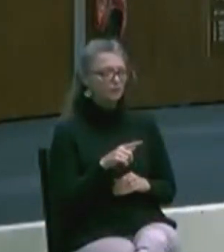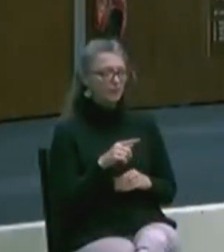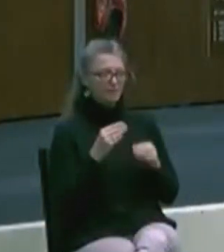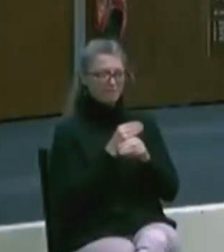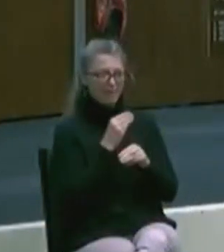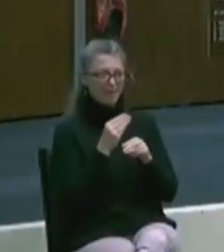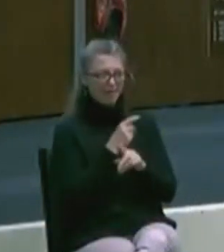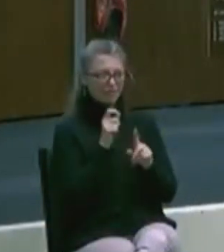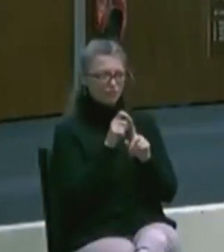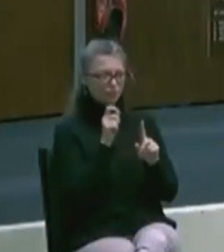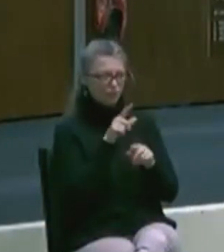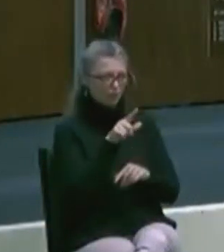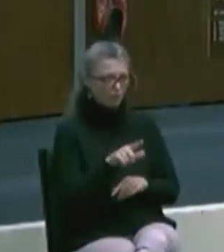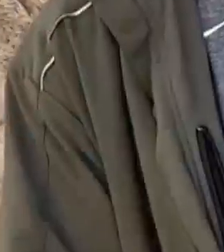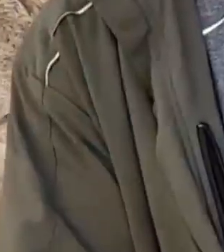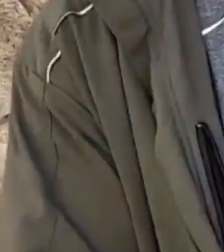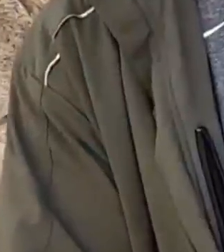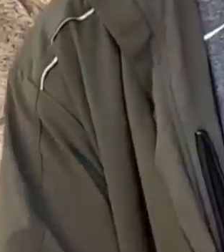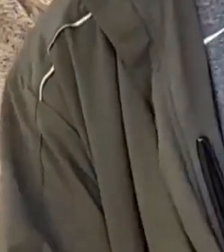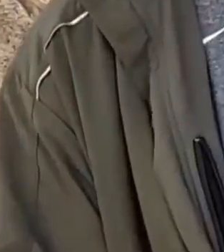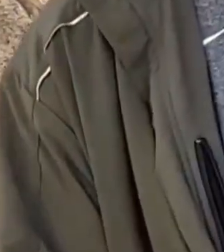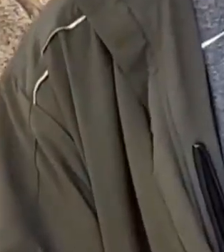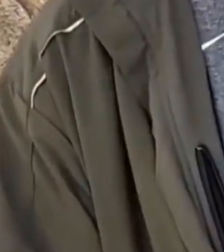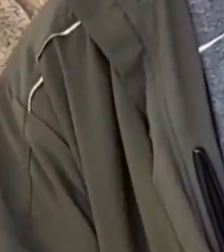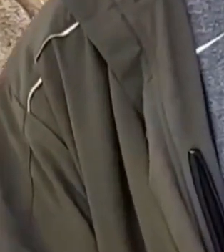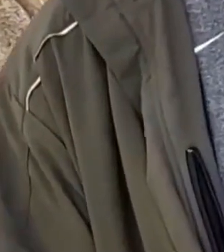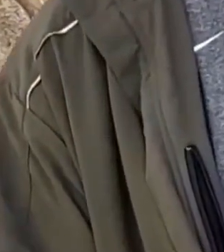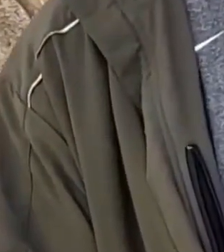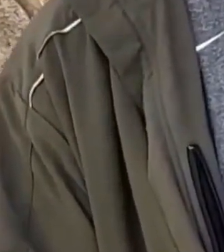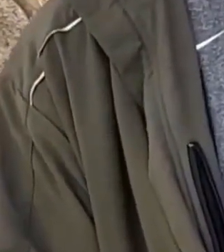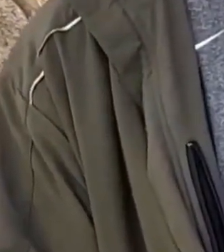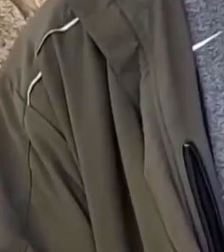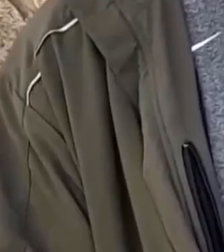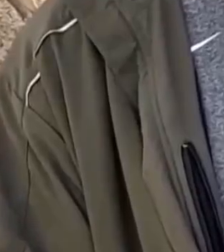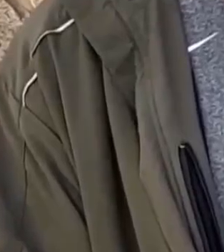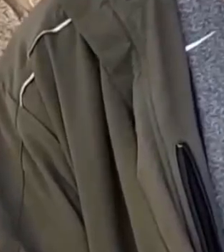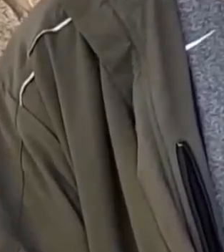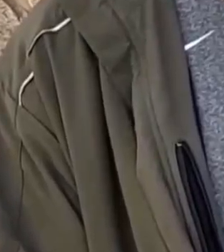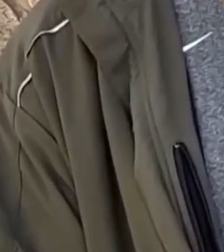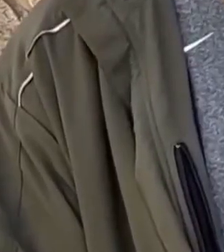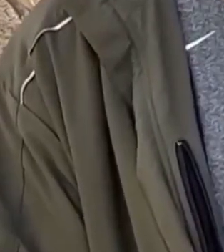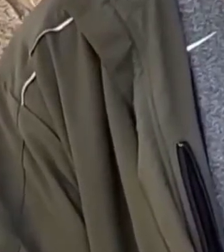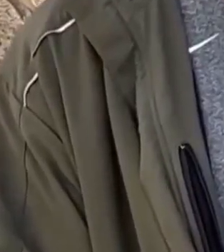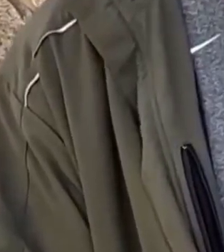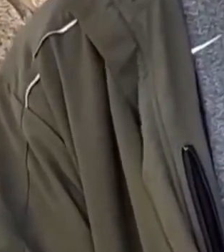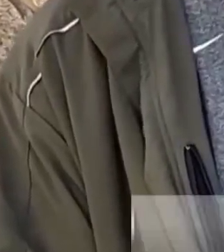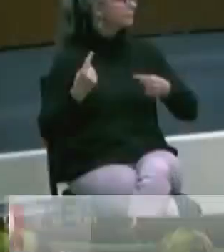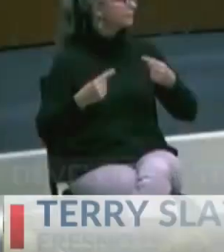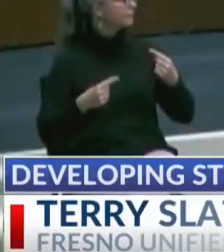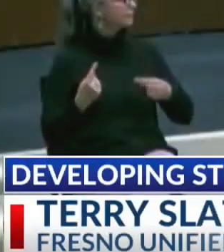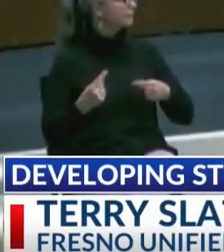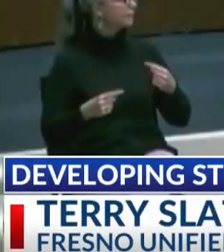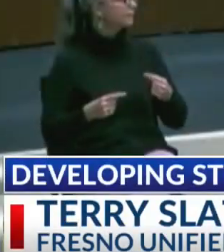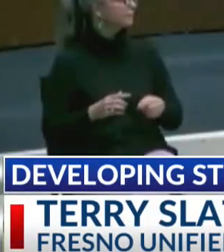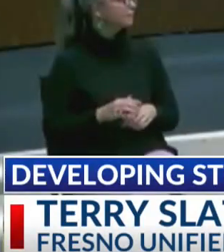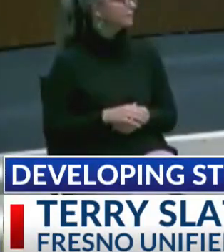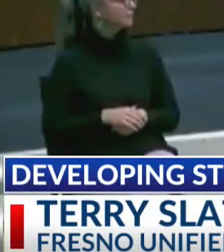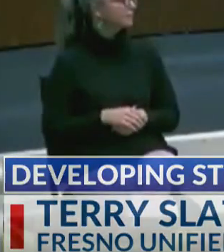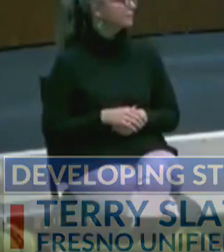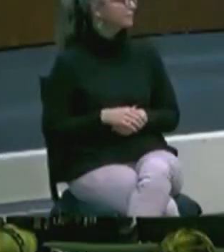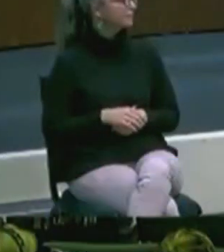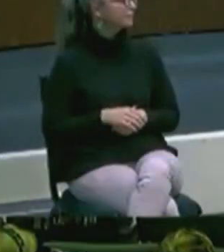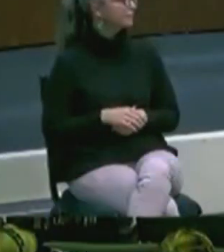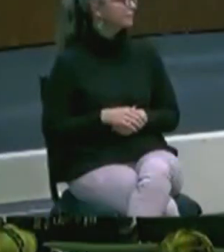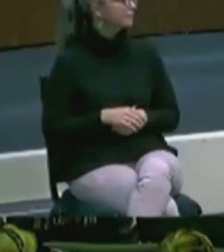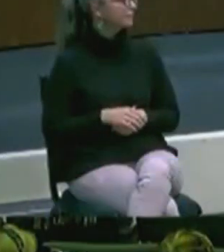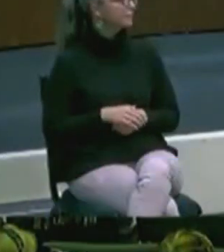also came after trustee Sladek. Well, last night's meeting was completely indicative of this ridiculous, dysfunctional board. Trustee Keisha Thomas calls